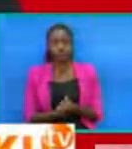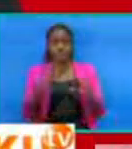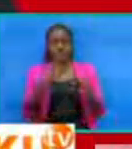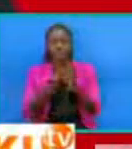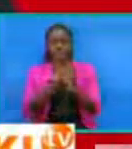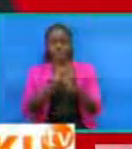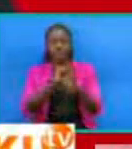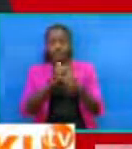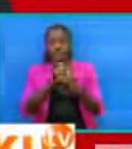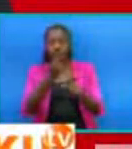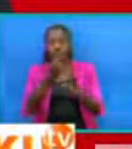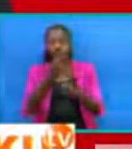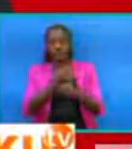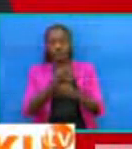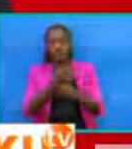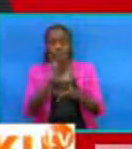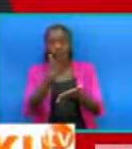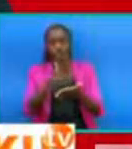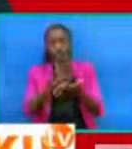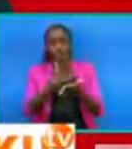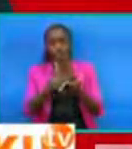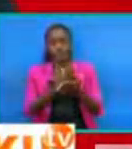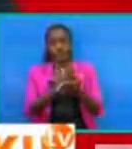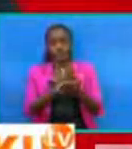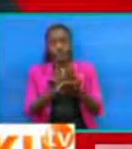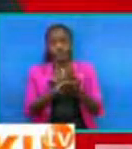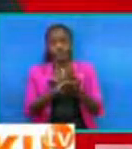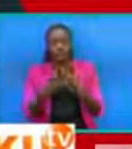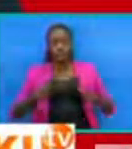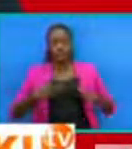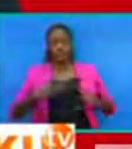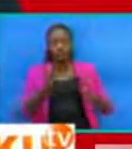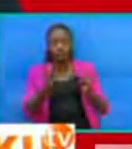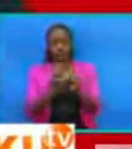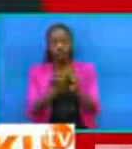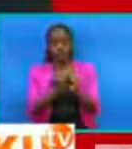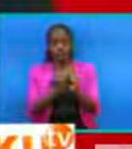normally done to ensure that you are not pitting people with